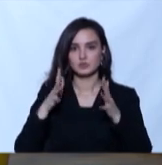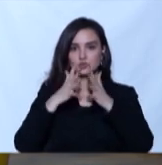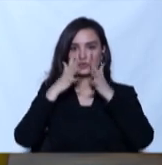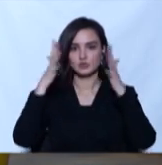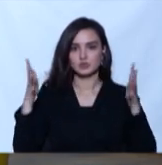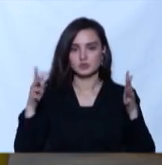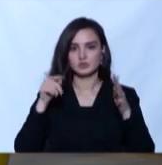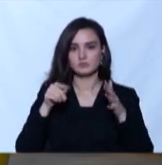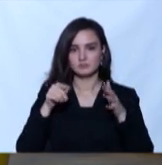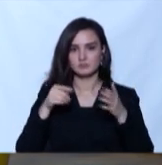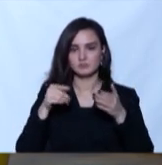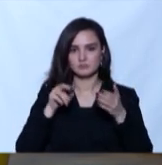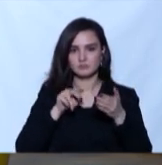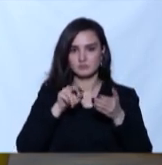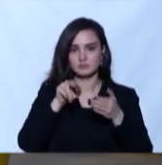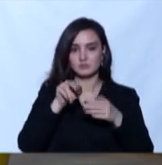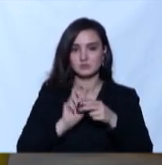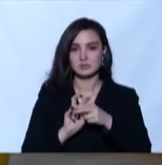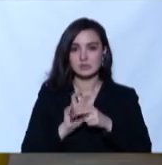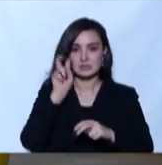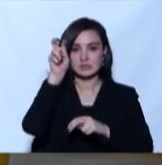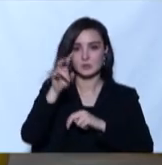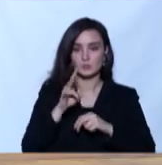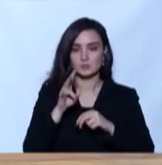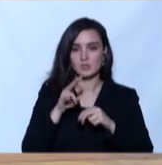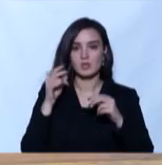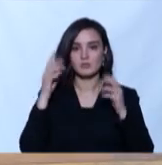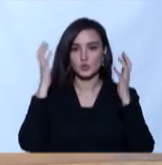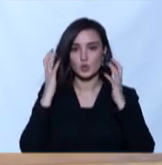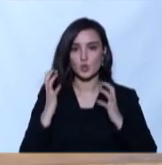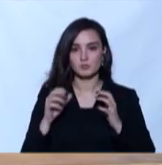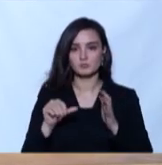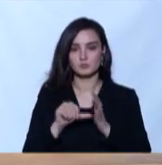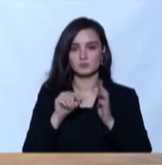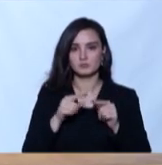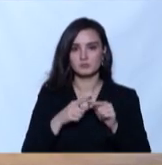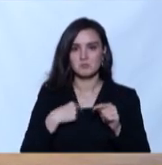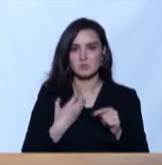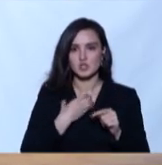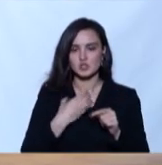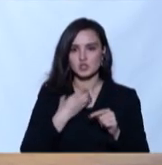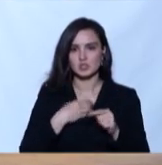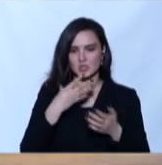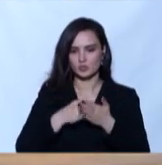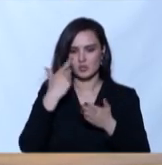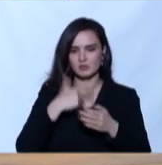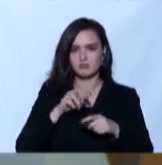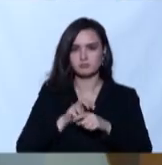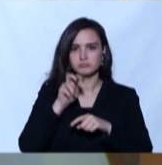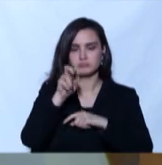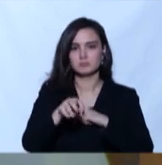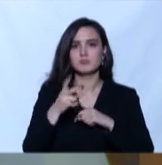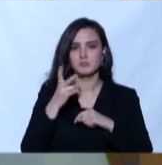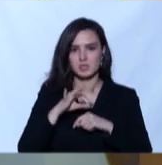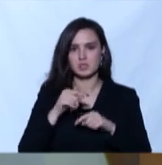ditch, and they can only get across it by jumping on Lion's back. "I'm terribly afraid of falling myself, but I